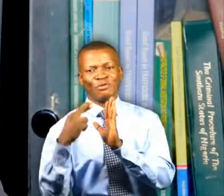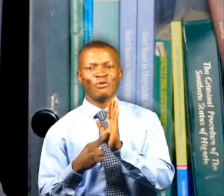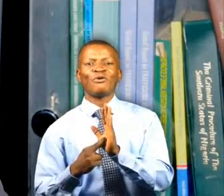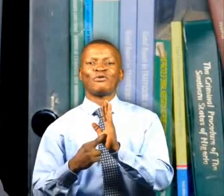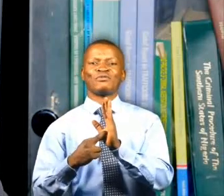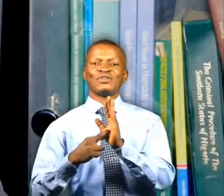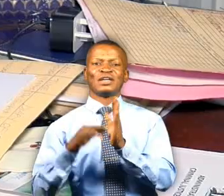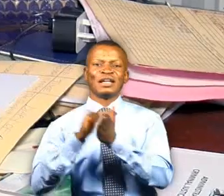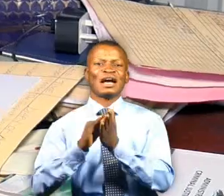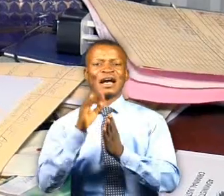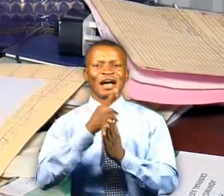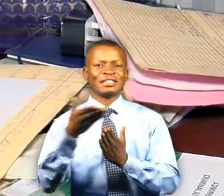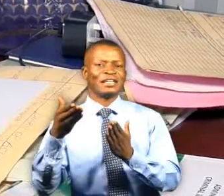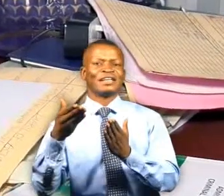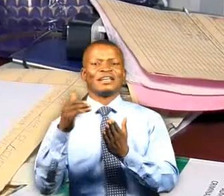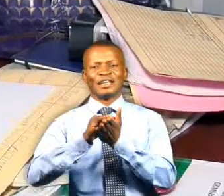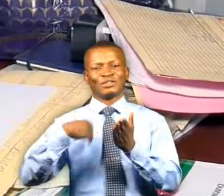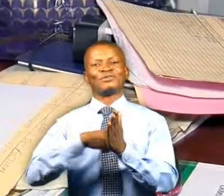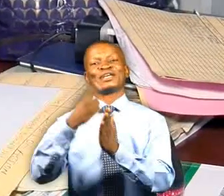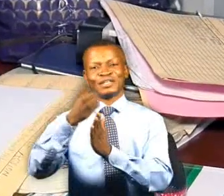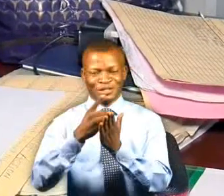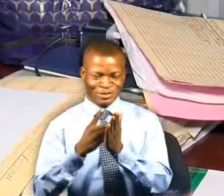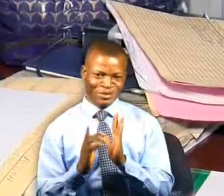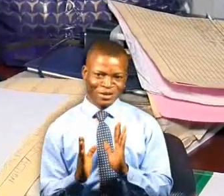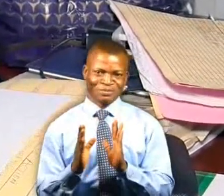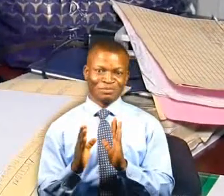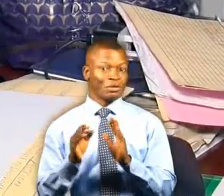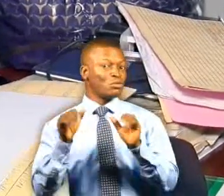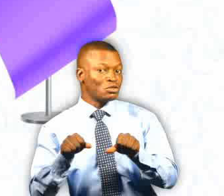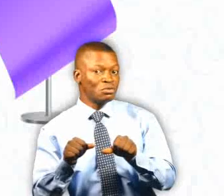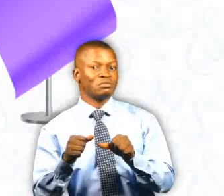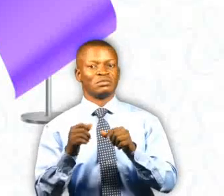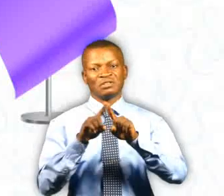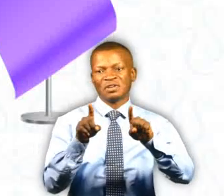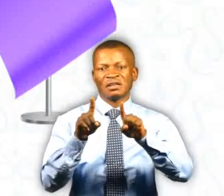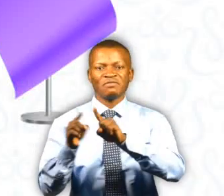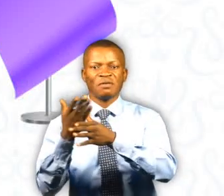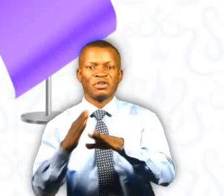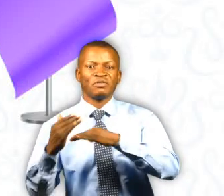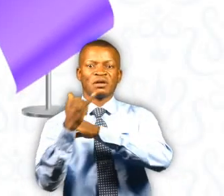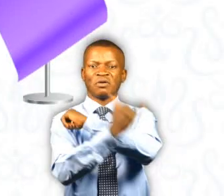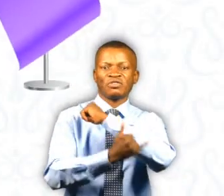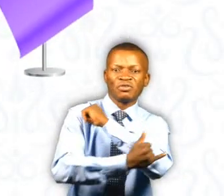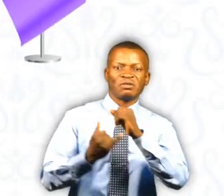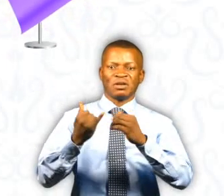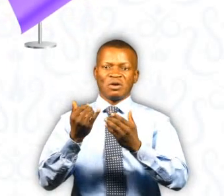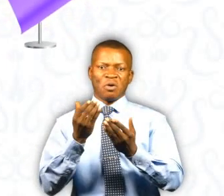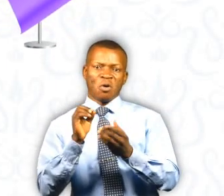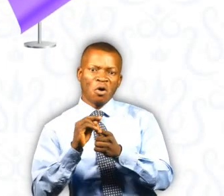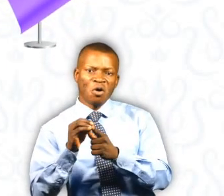of each party. So these are the kind of MOUs that we draft. It can be bilateral, it can